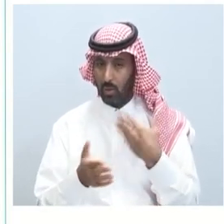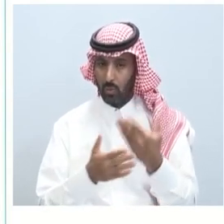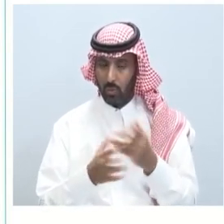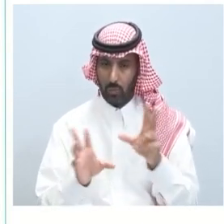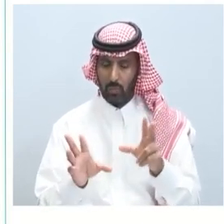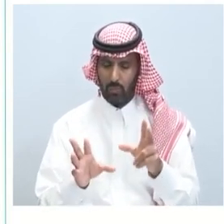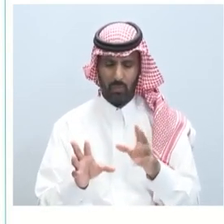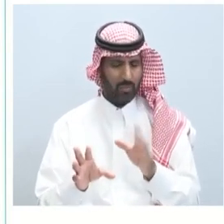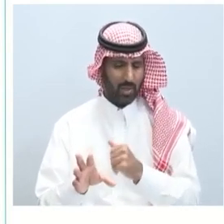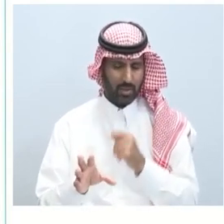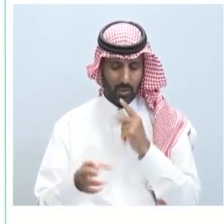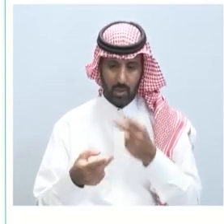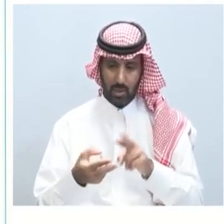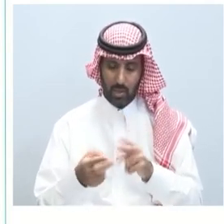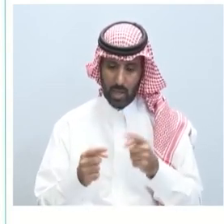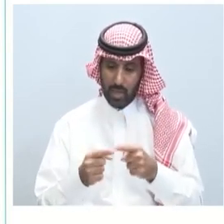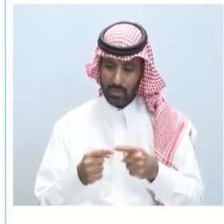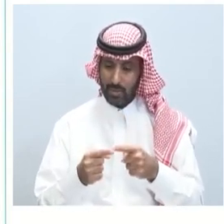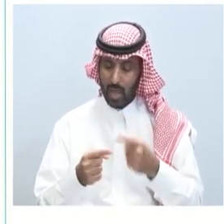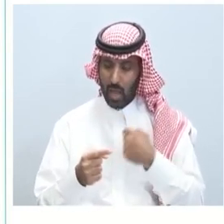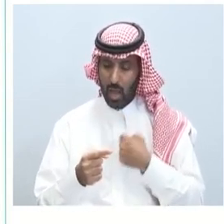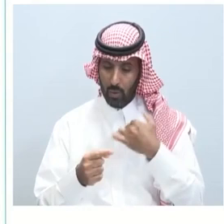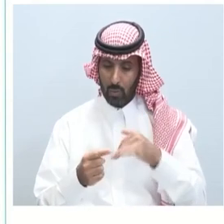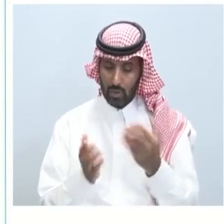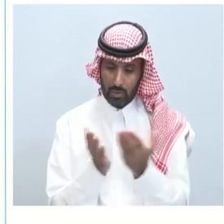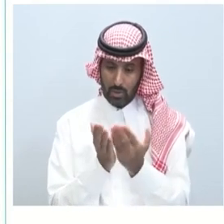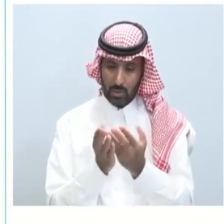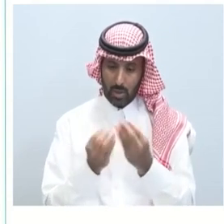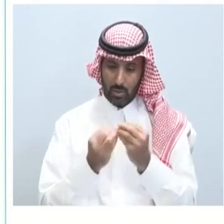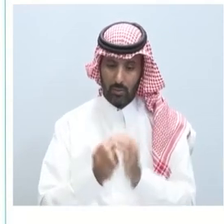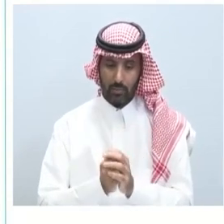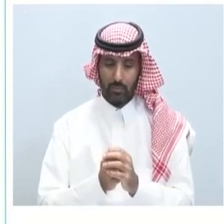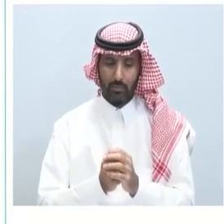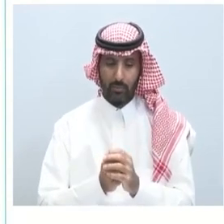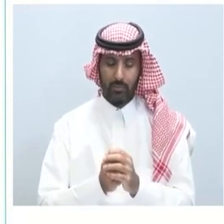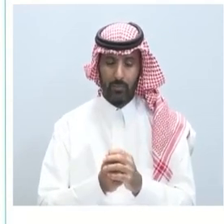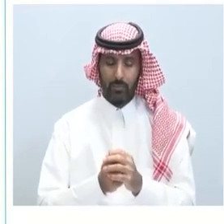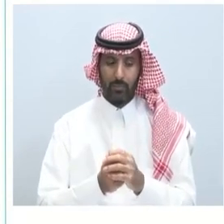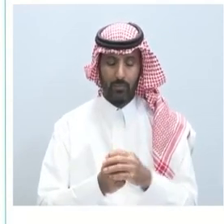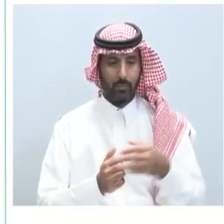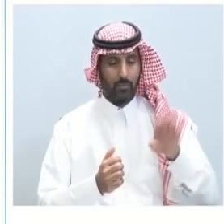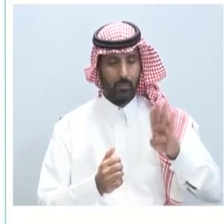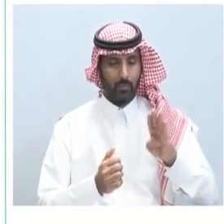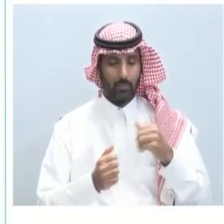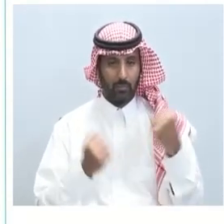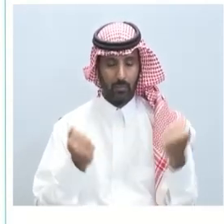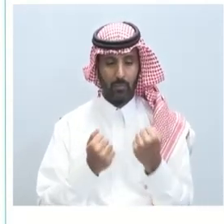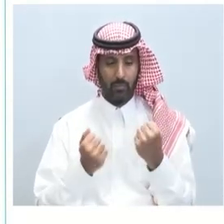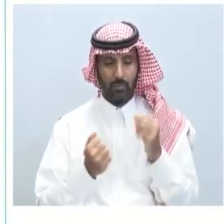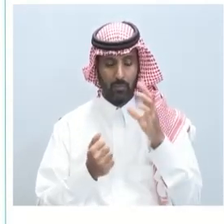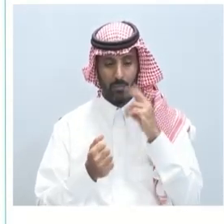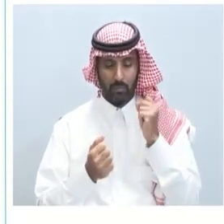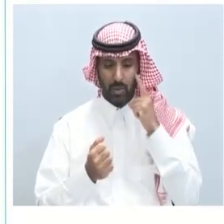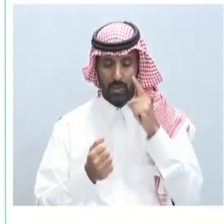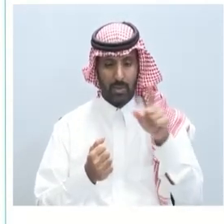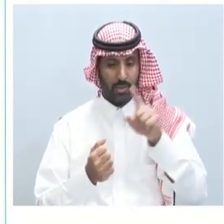TV, but instead I went studying. Number B here, exercise B,